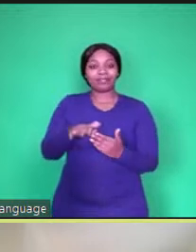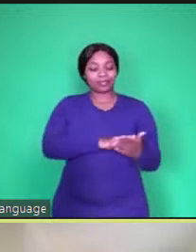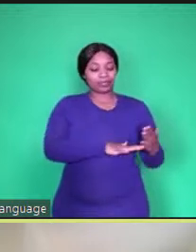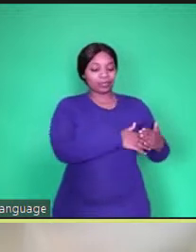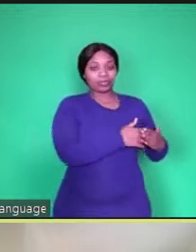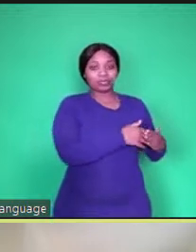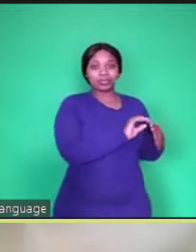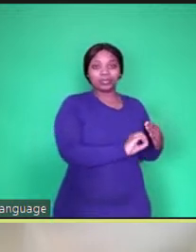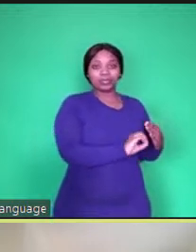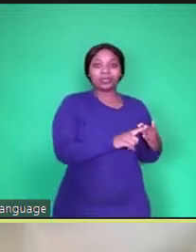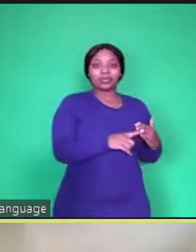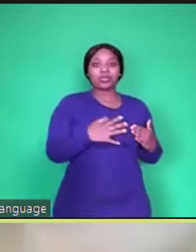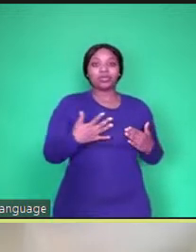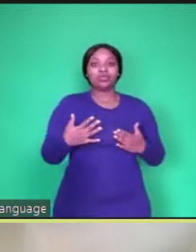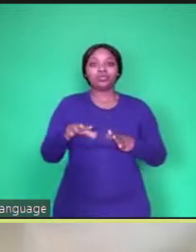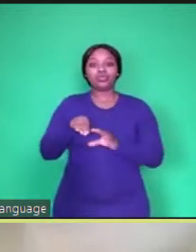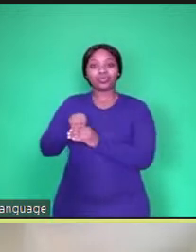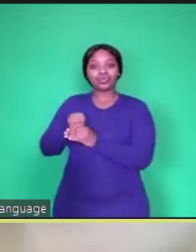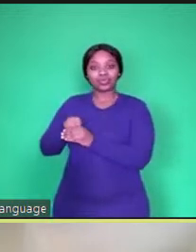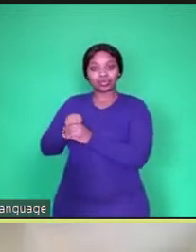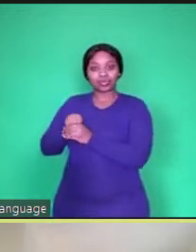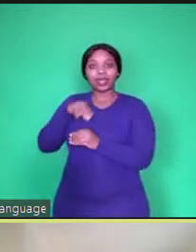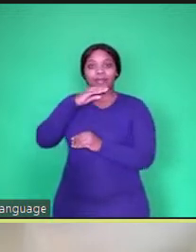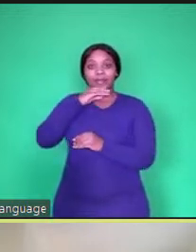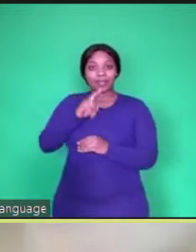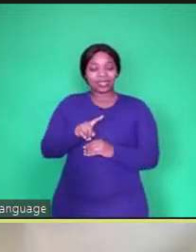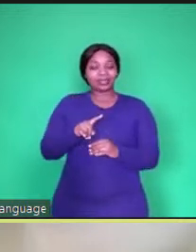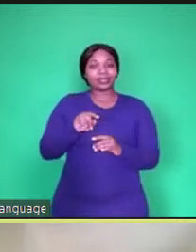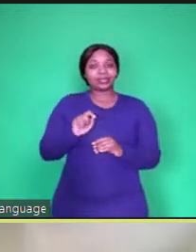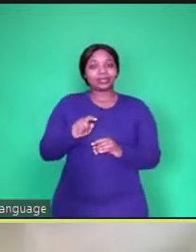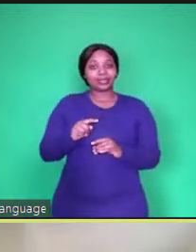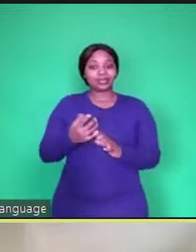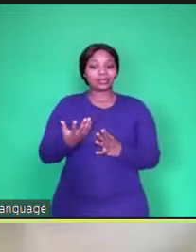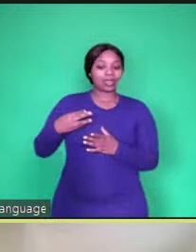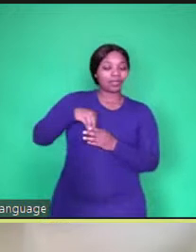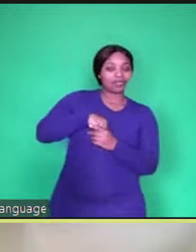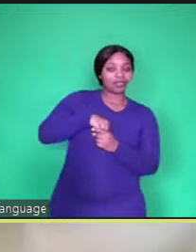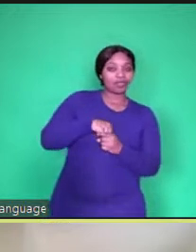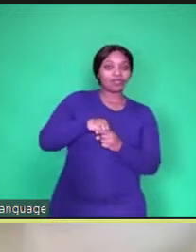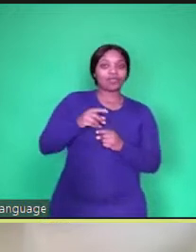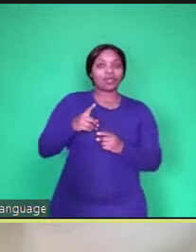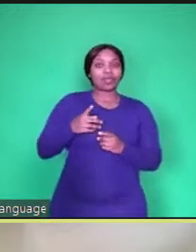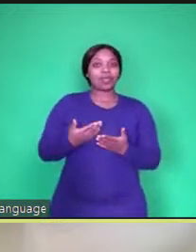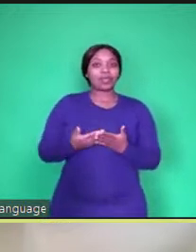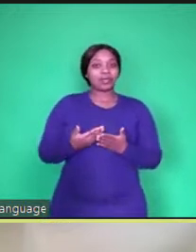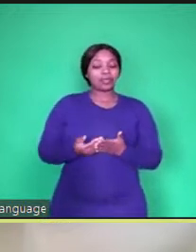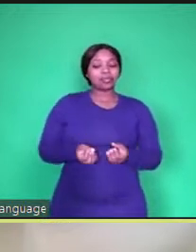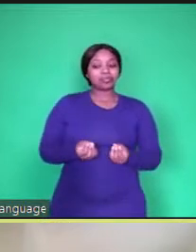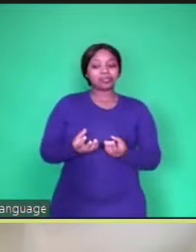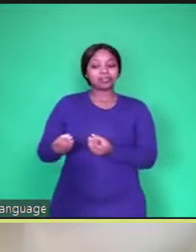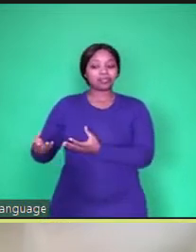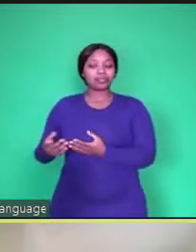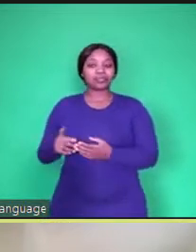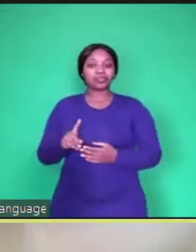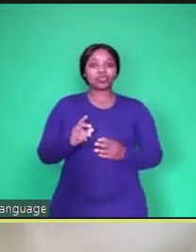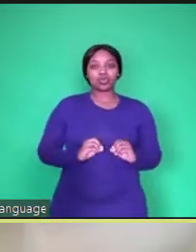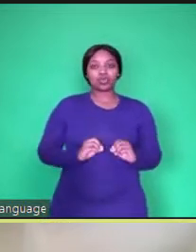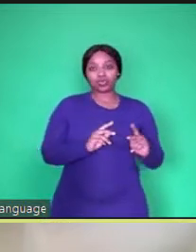is involves providing opportunities such as breaking